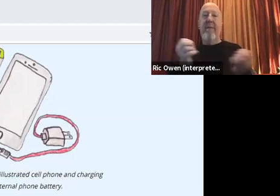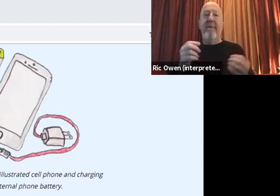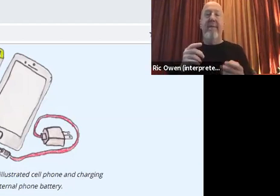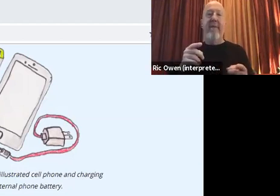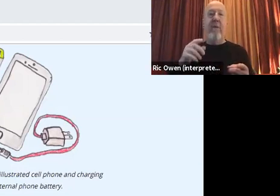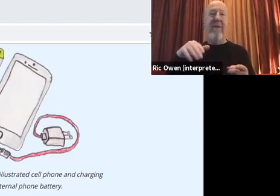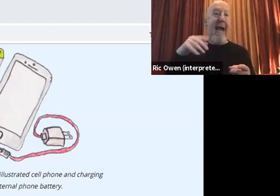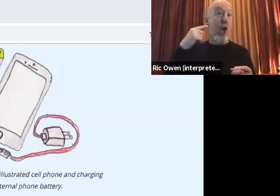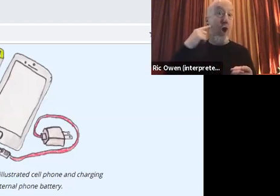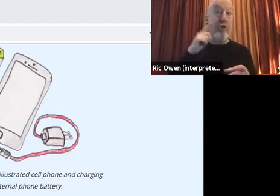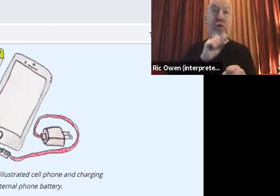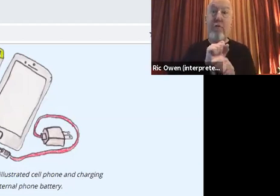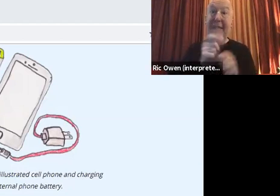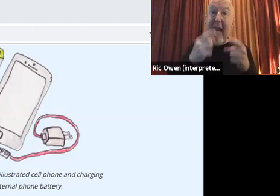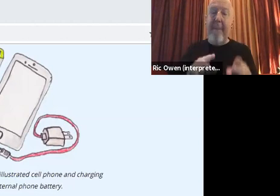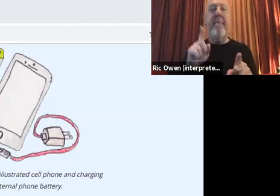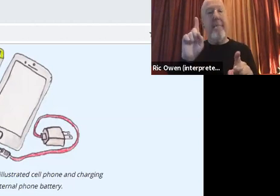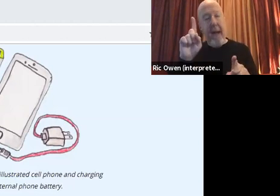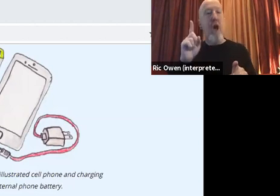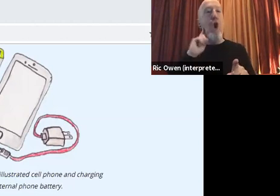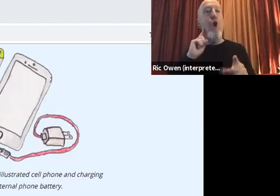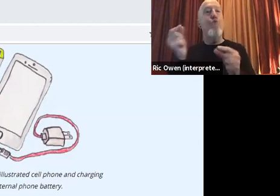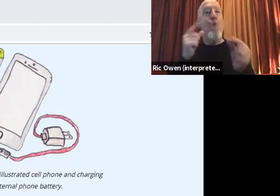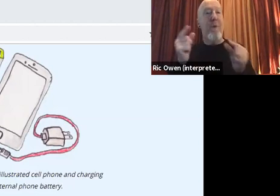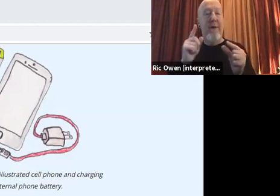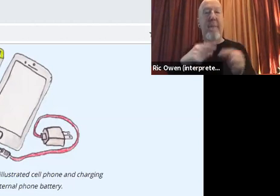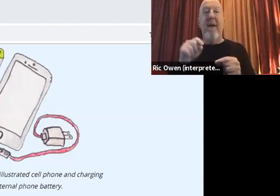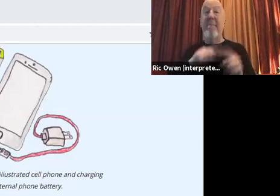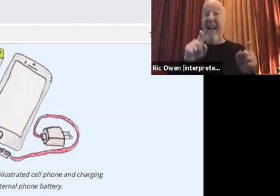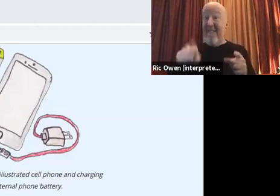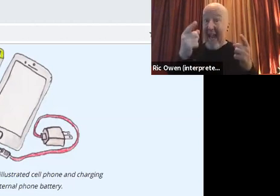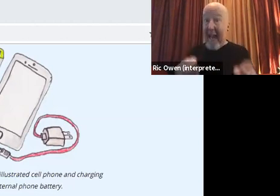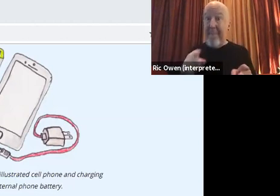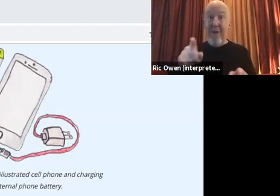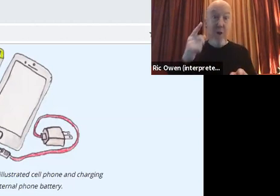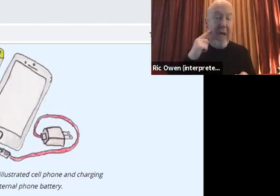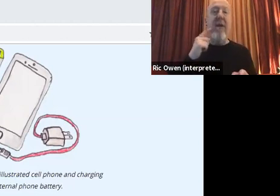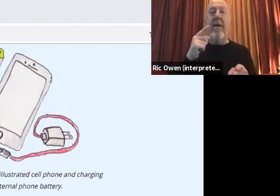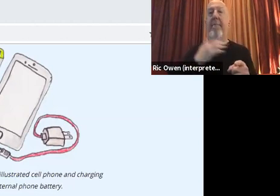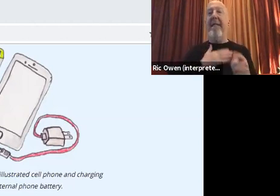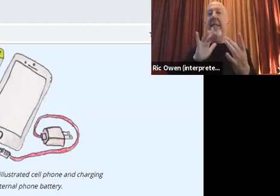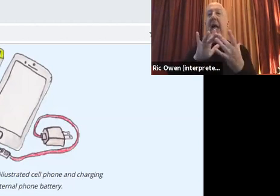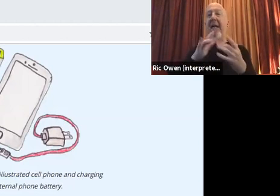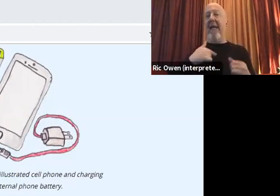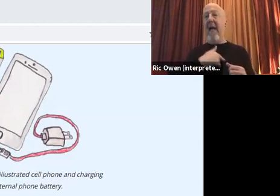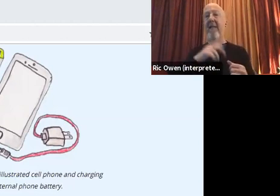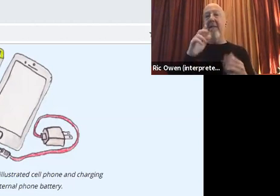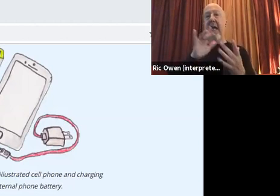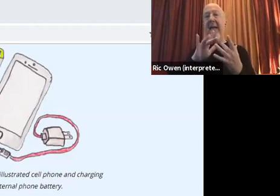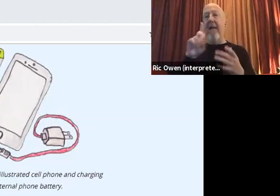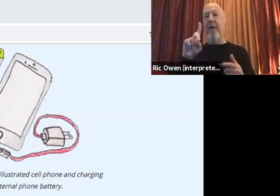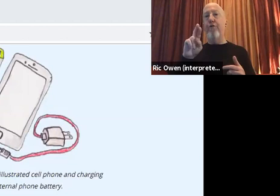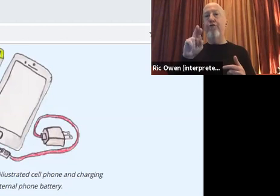this happens, please reach out to us and Redif. Potential survival strategies to